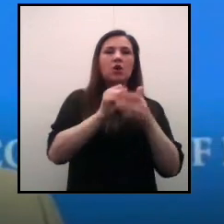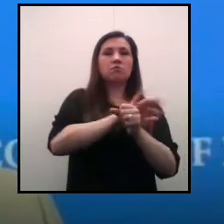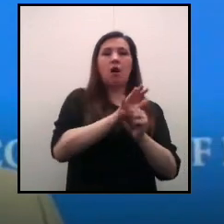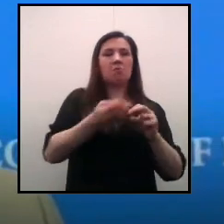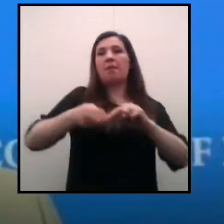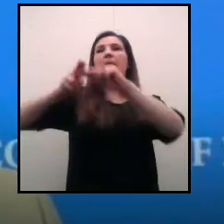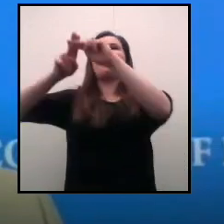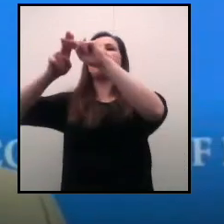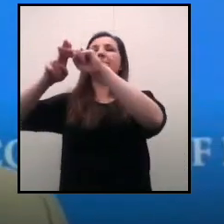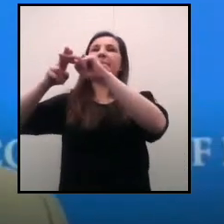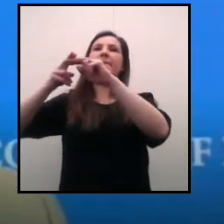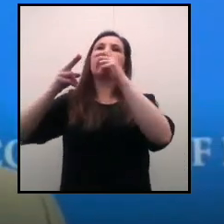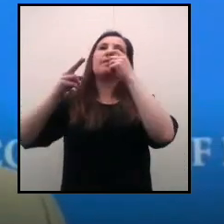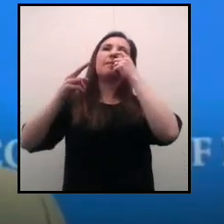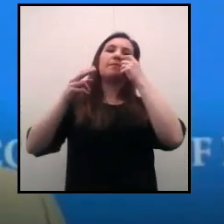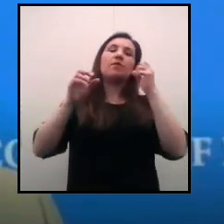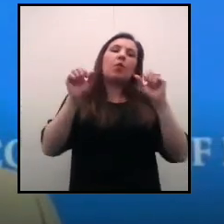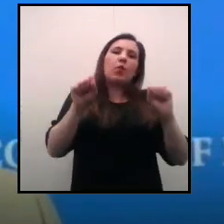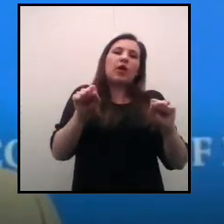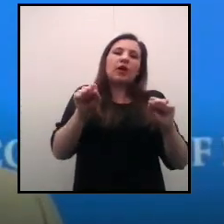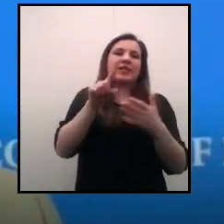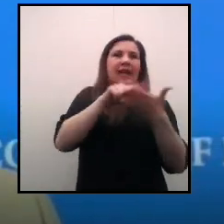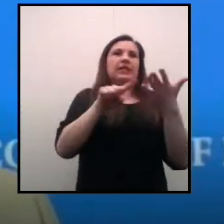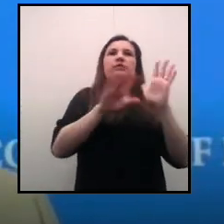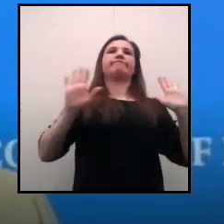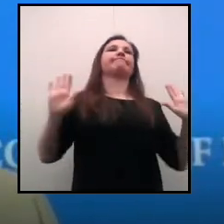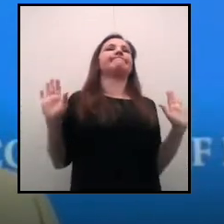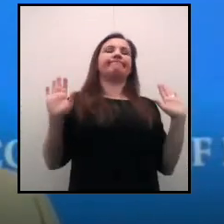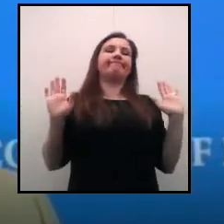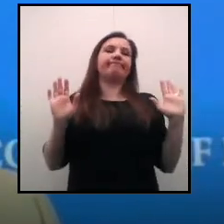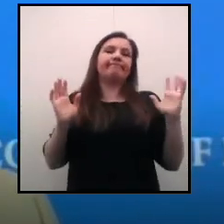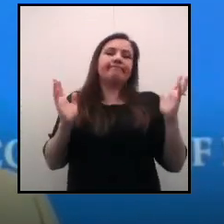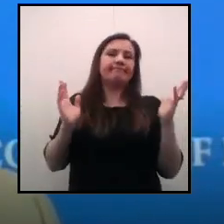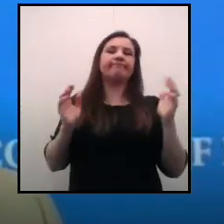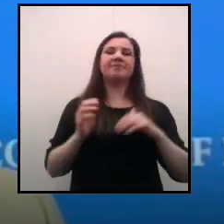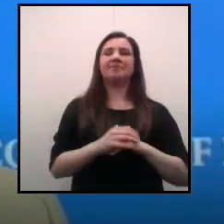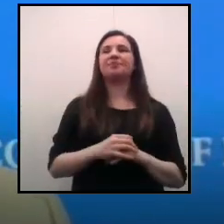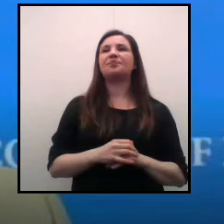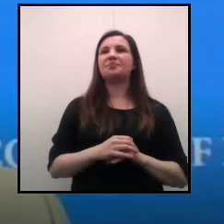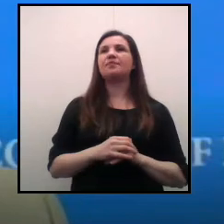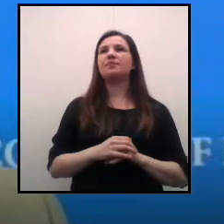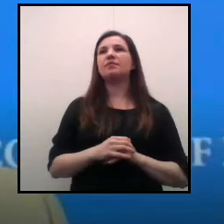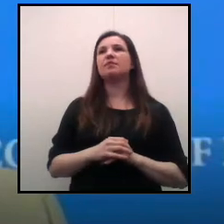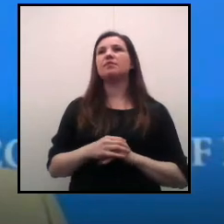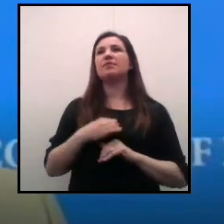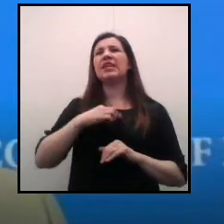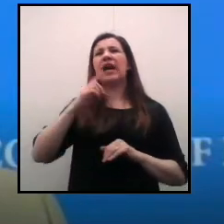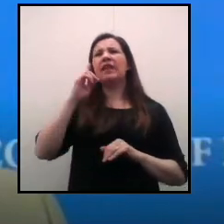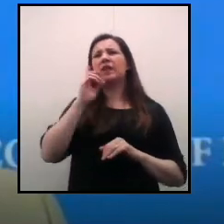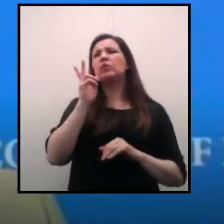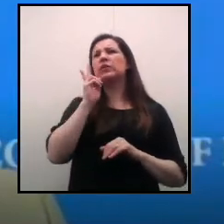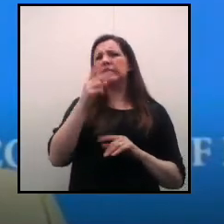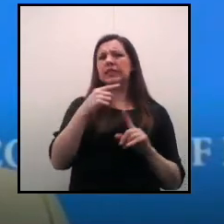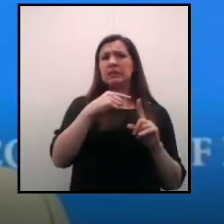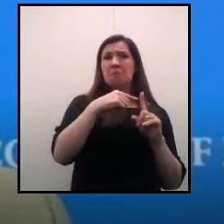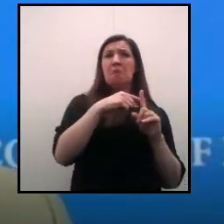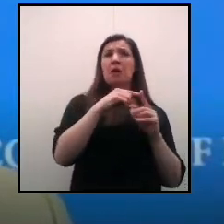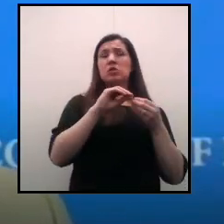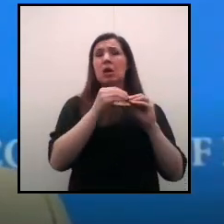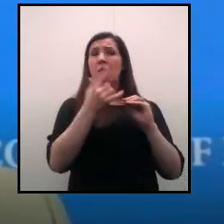of caseloads, we could always just cancel those elective surgeries as they were scheduled. So I think we are seeing positive